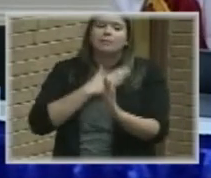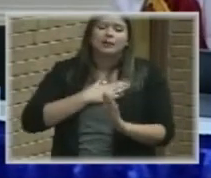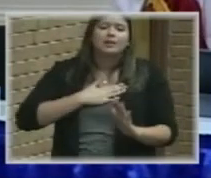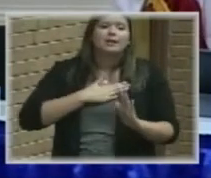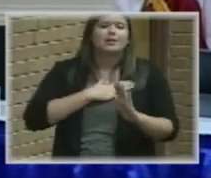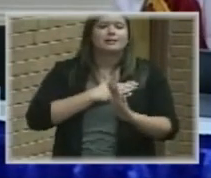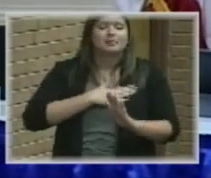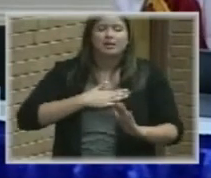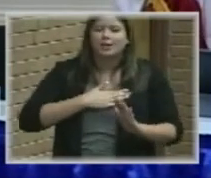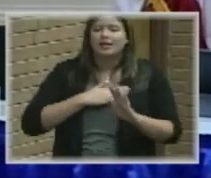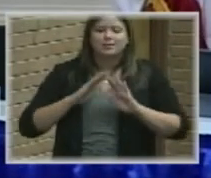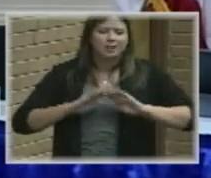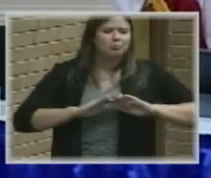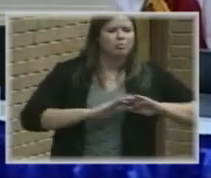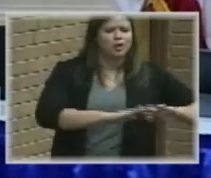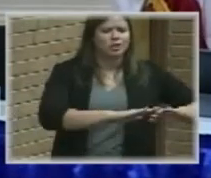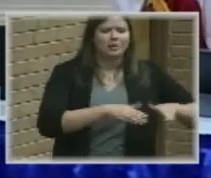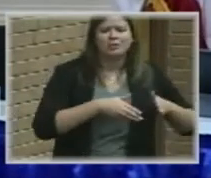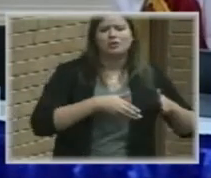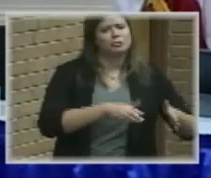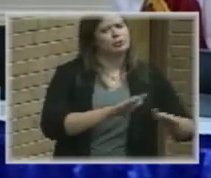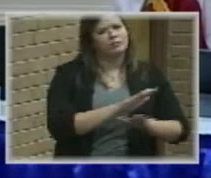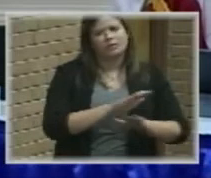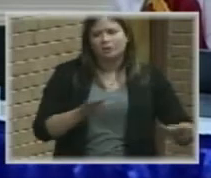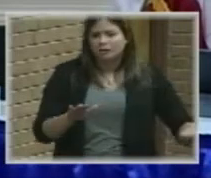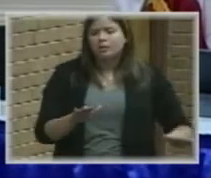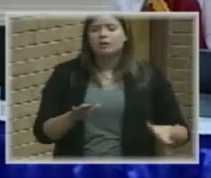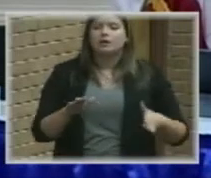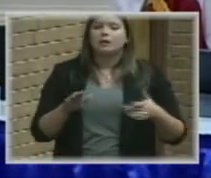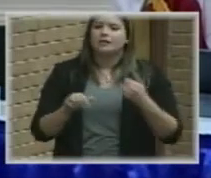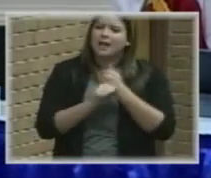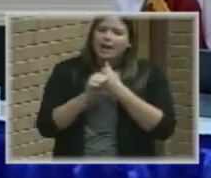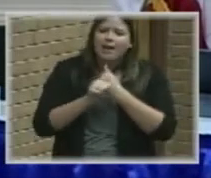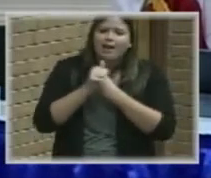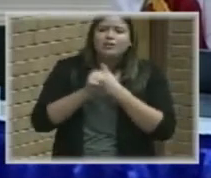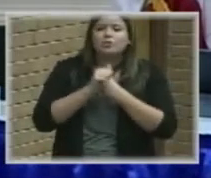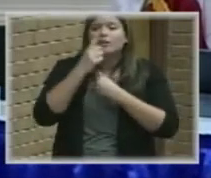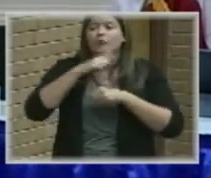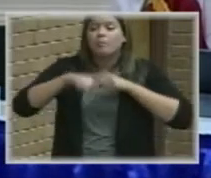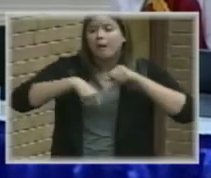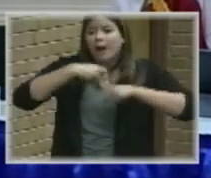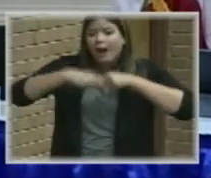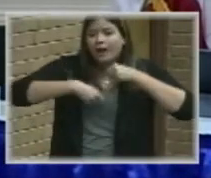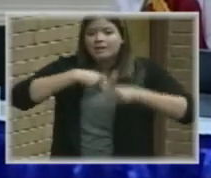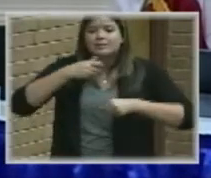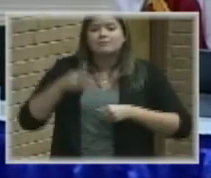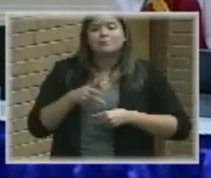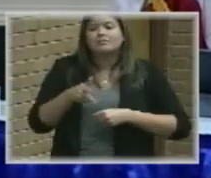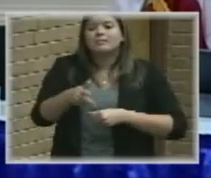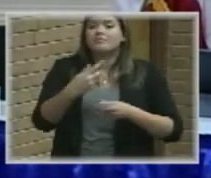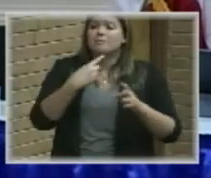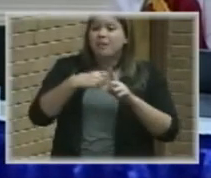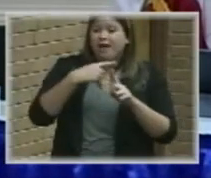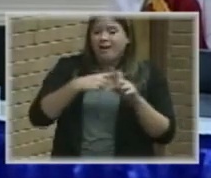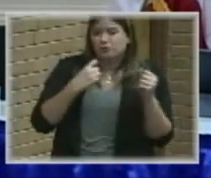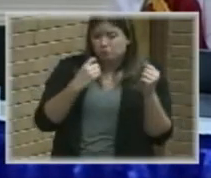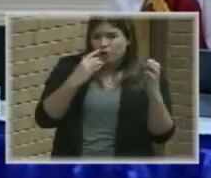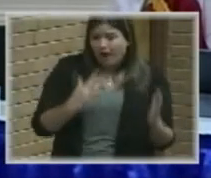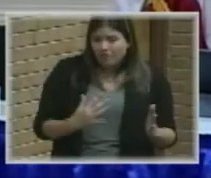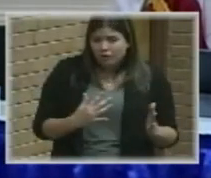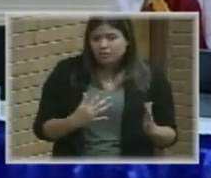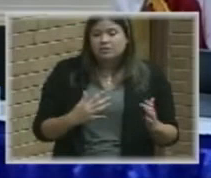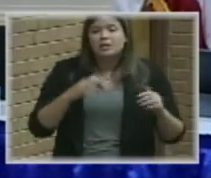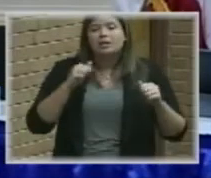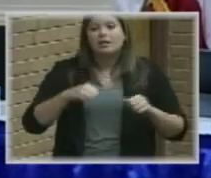don't put them in the street. They're a hazard to particularly to cyclists, but also to drivers. They can cause